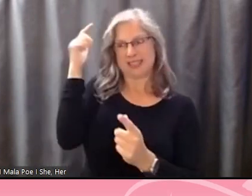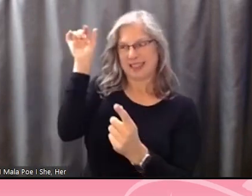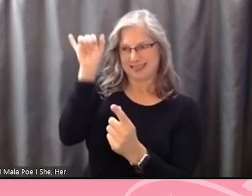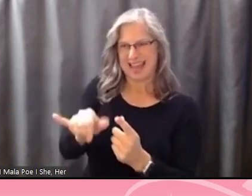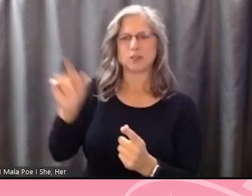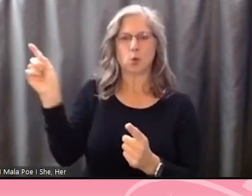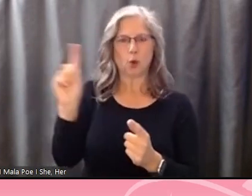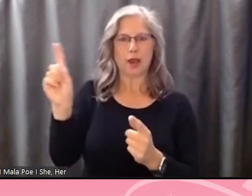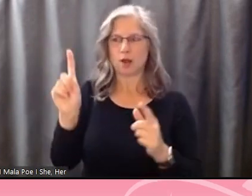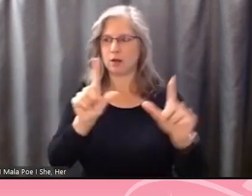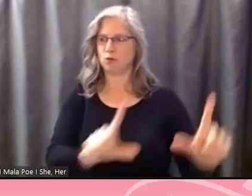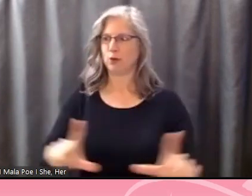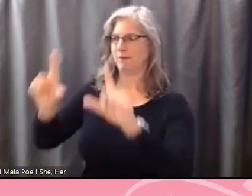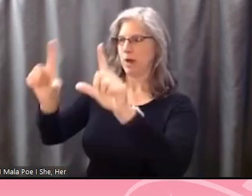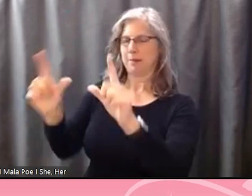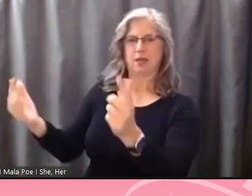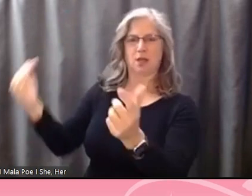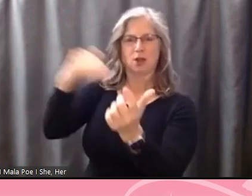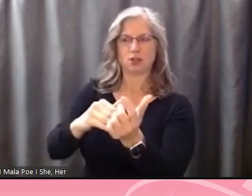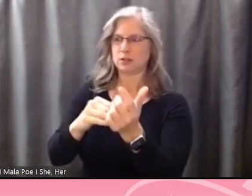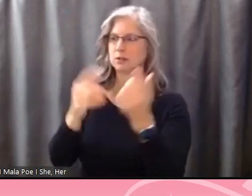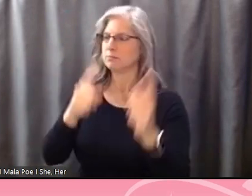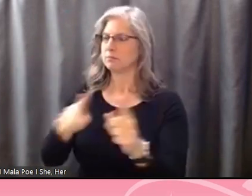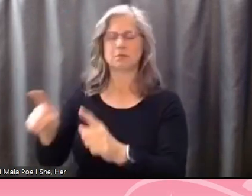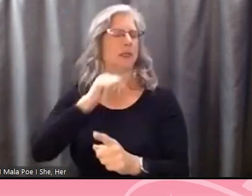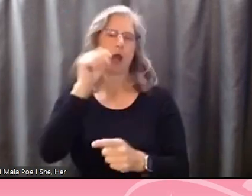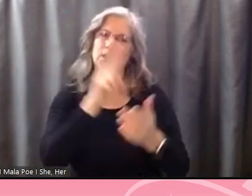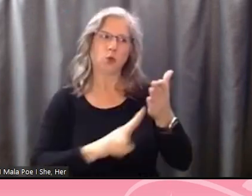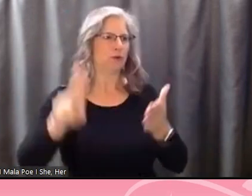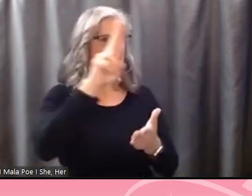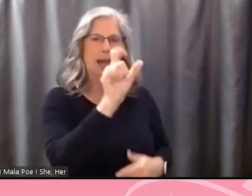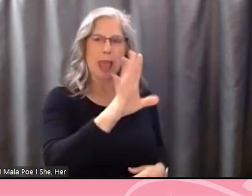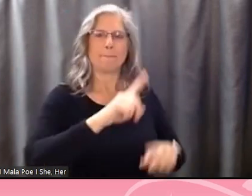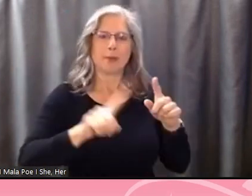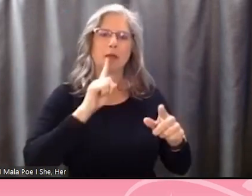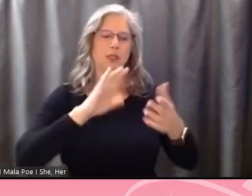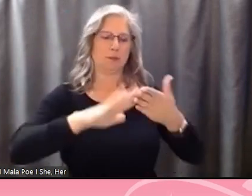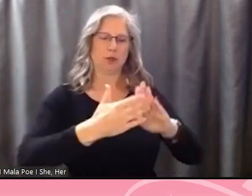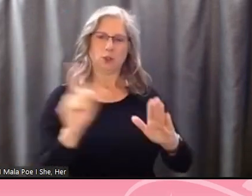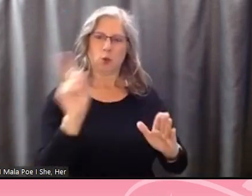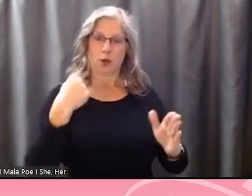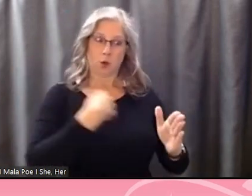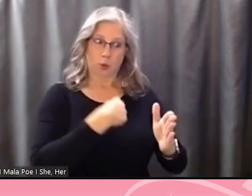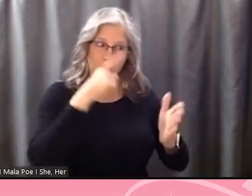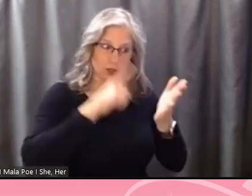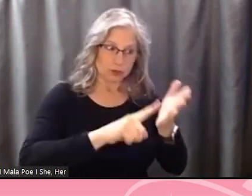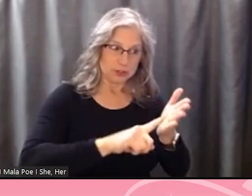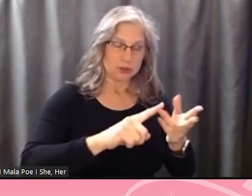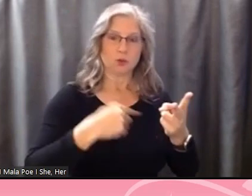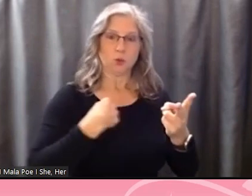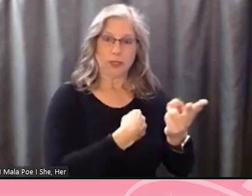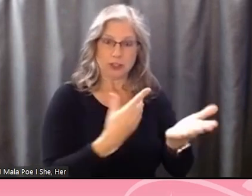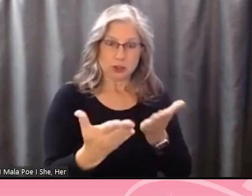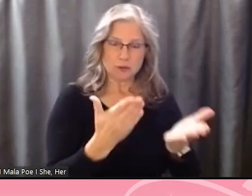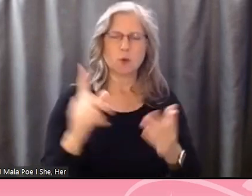the reframing occurs, not in the university lab, in the communities where we research, where we serve, and